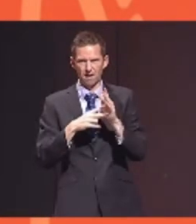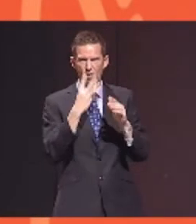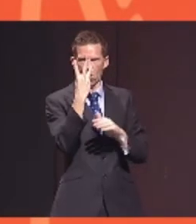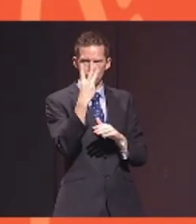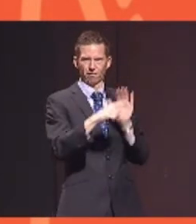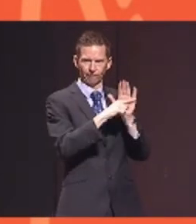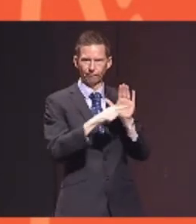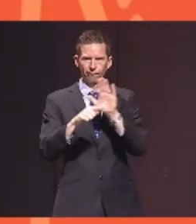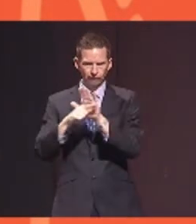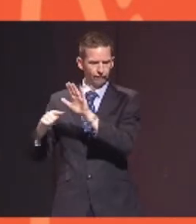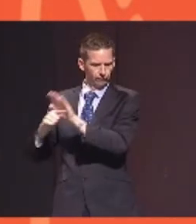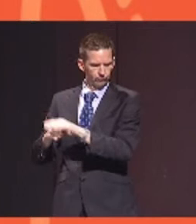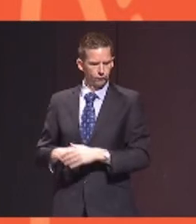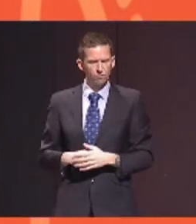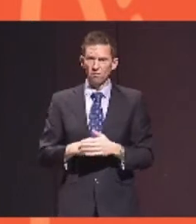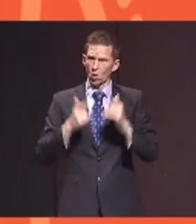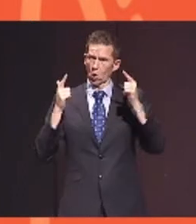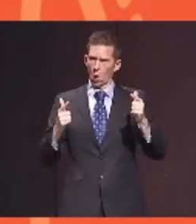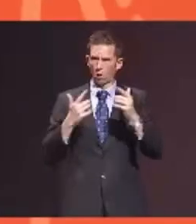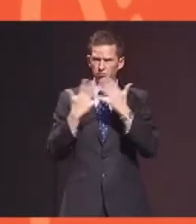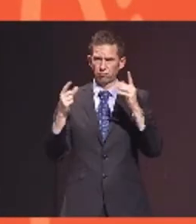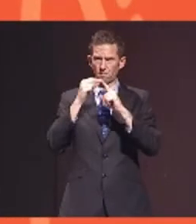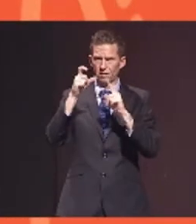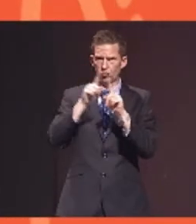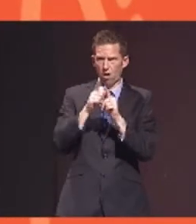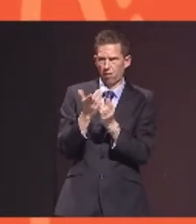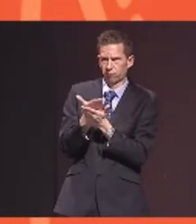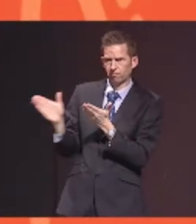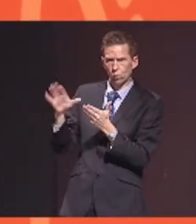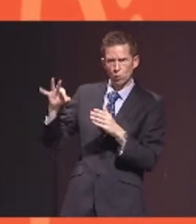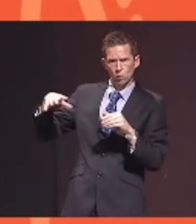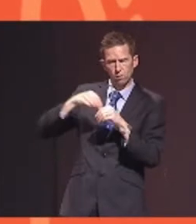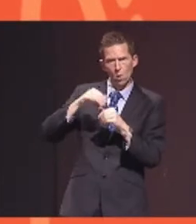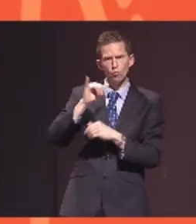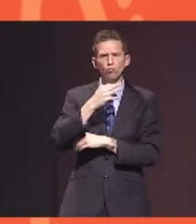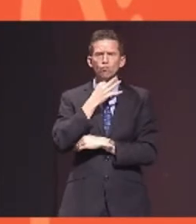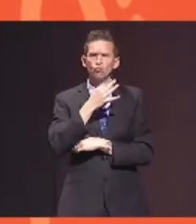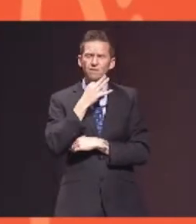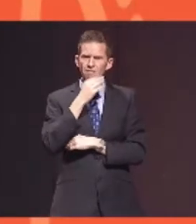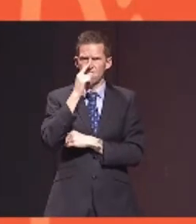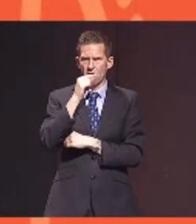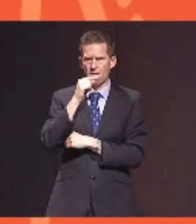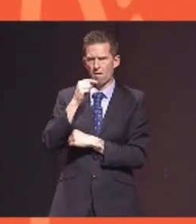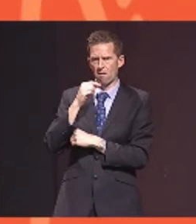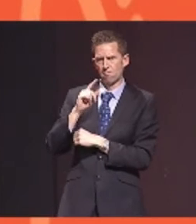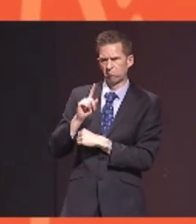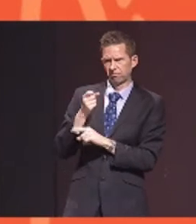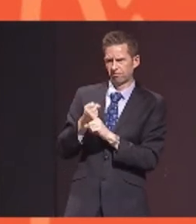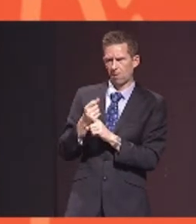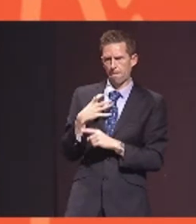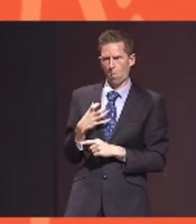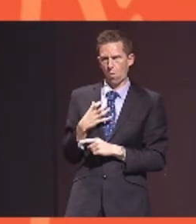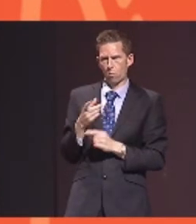social marginalization and exclusion, or all risk factors that can increase the exposure